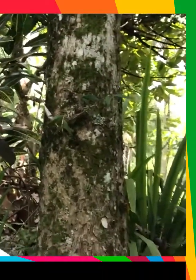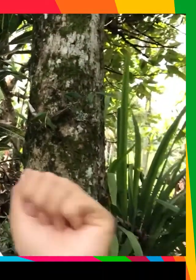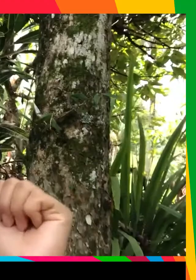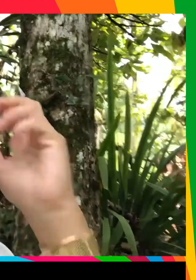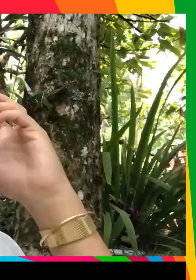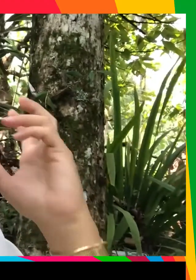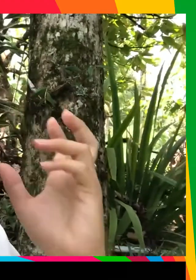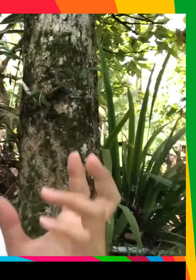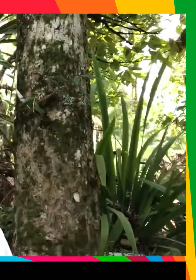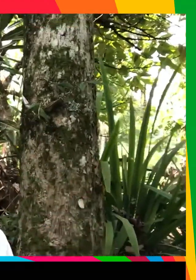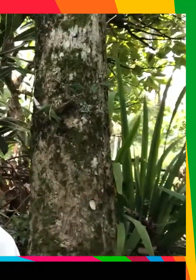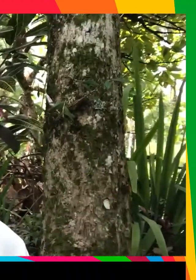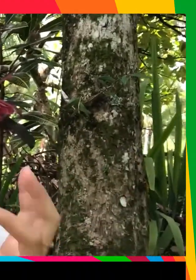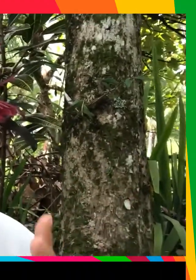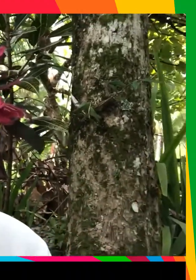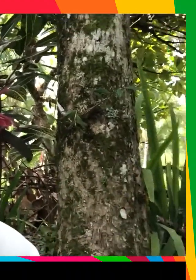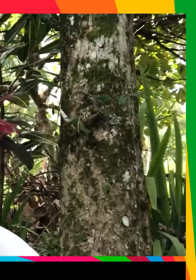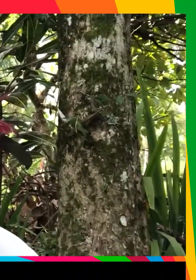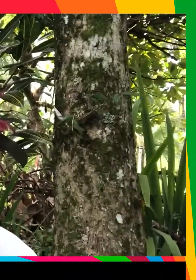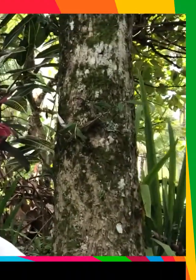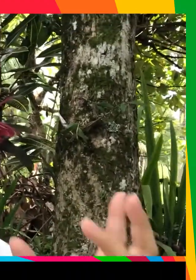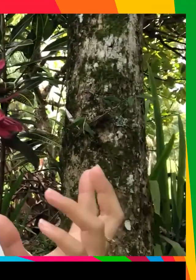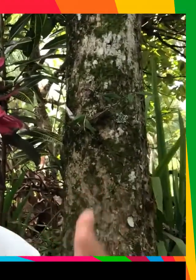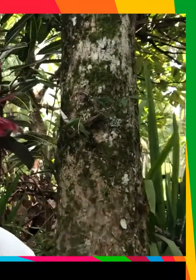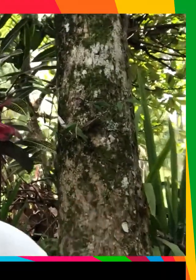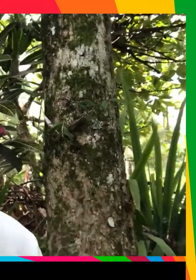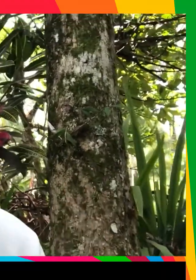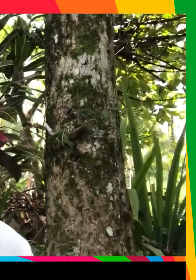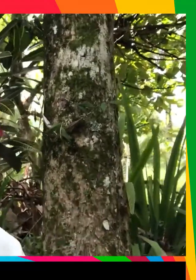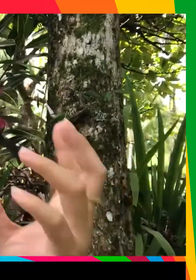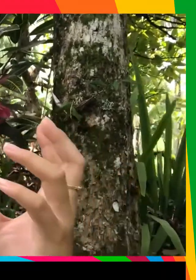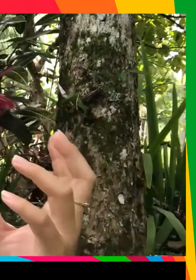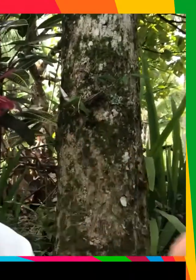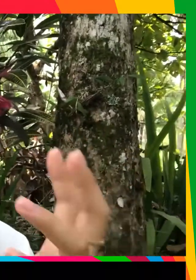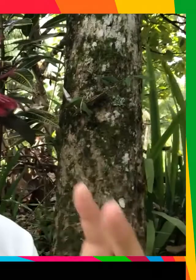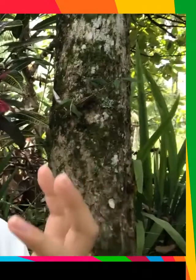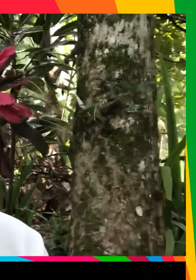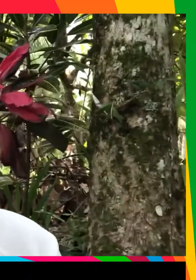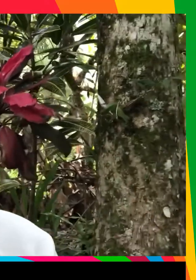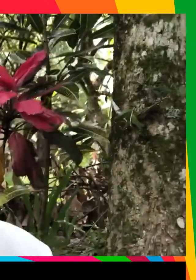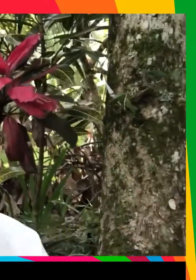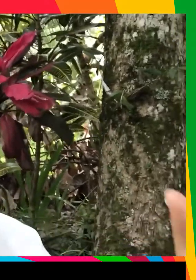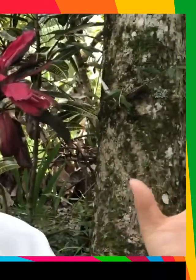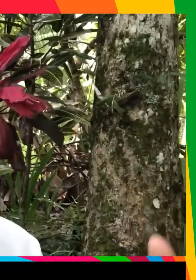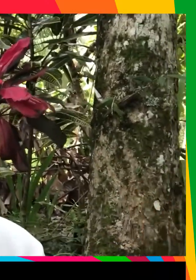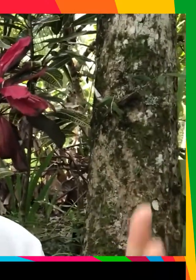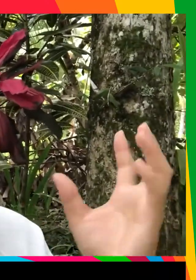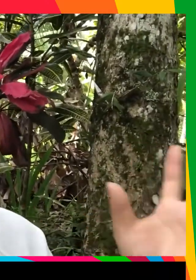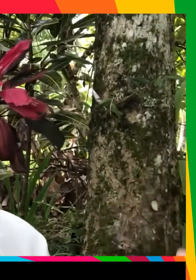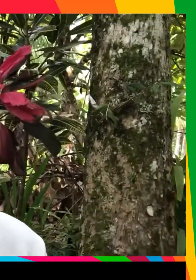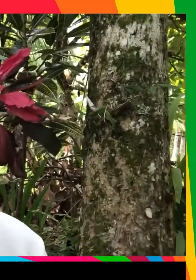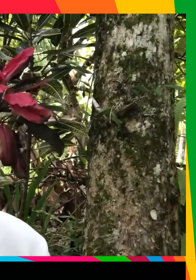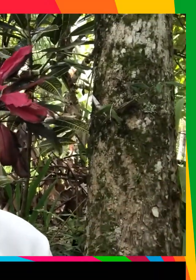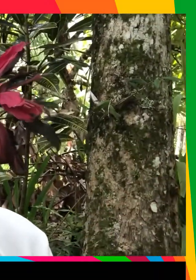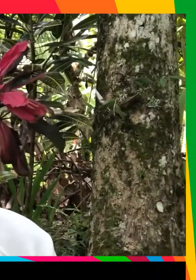one was be clear, be specific in your goal. Lesson number two, bring that community aspect, work together,